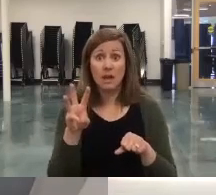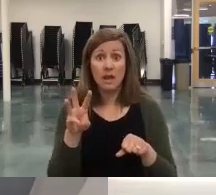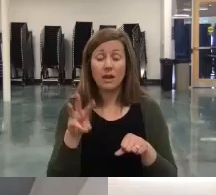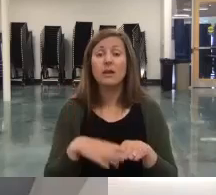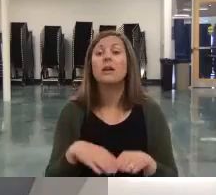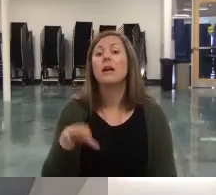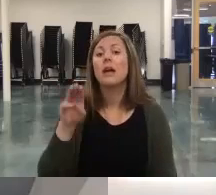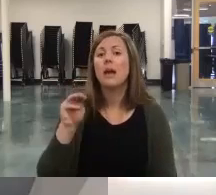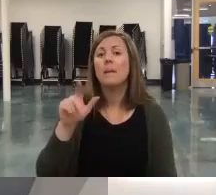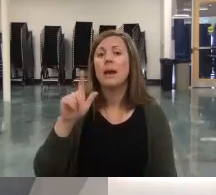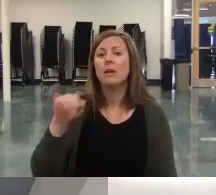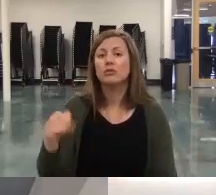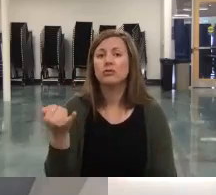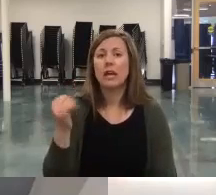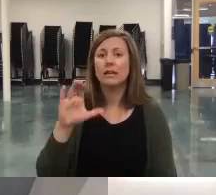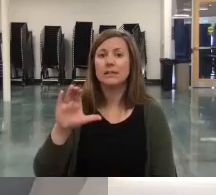is mljclc.org.